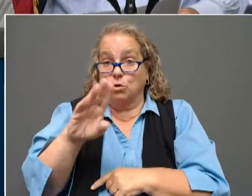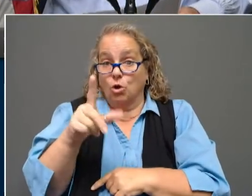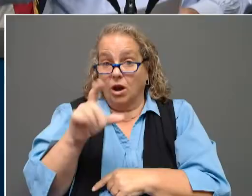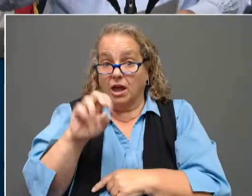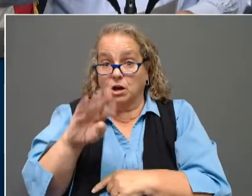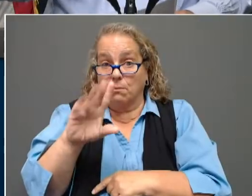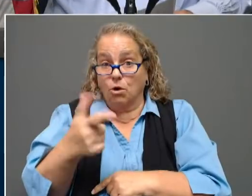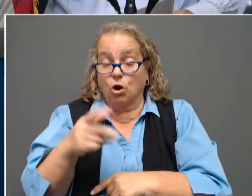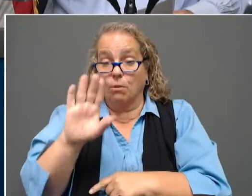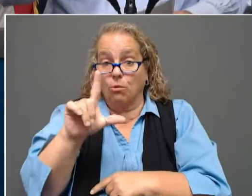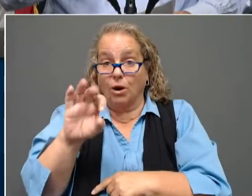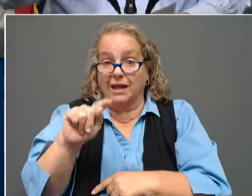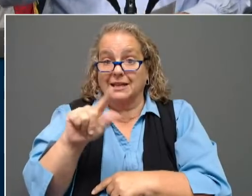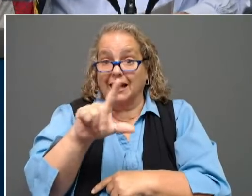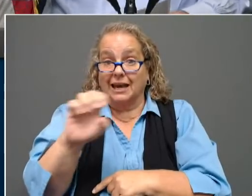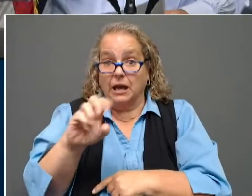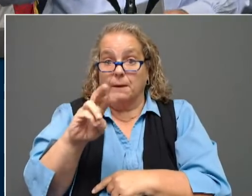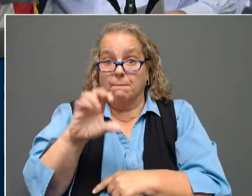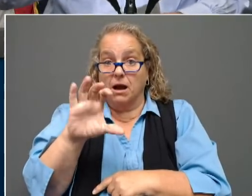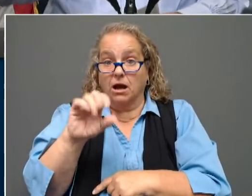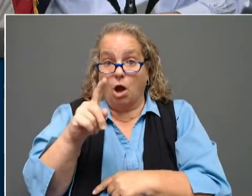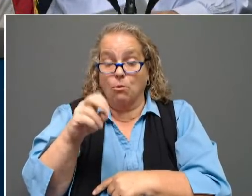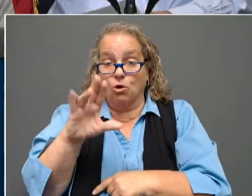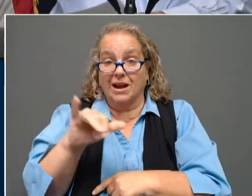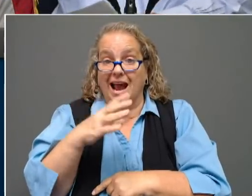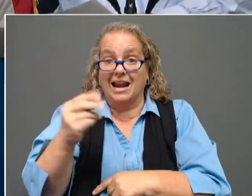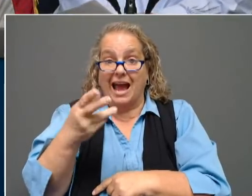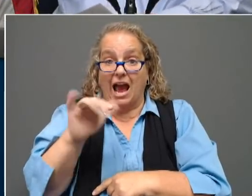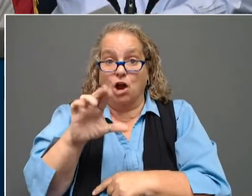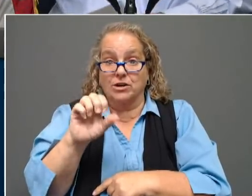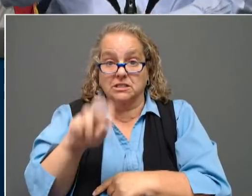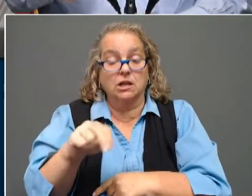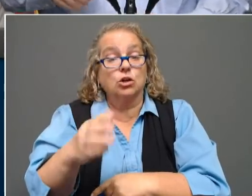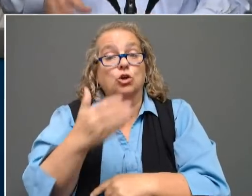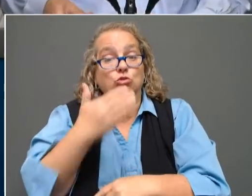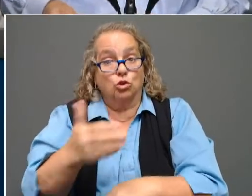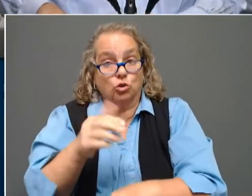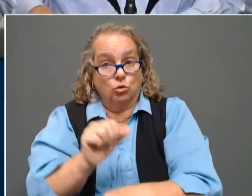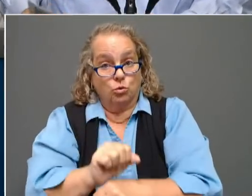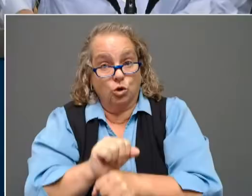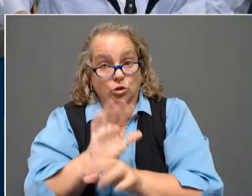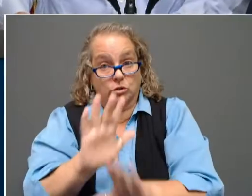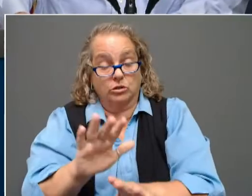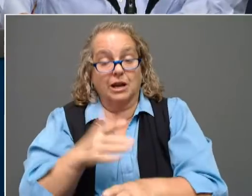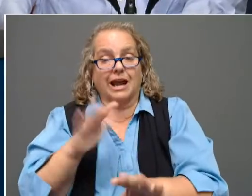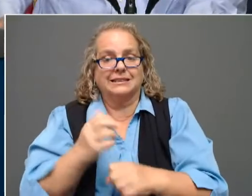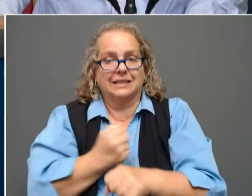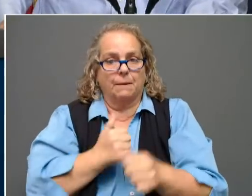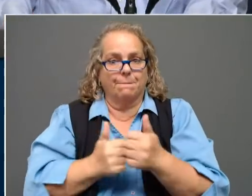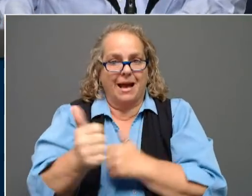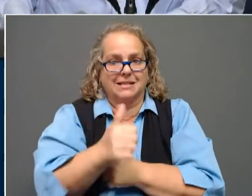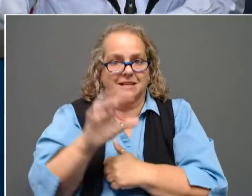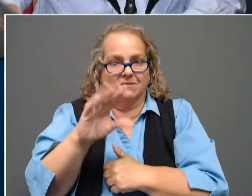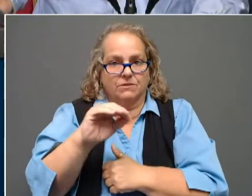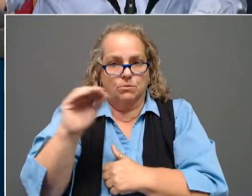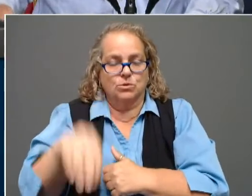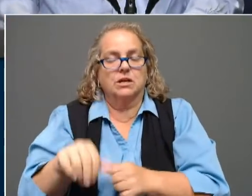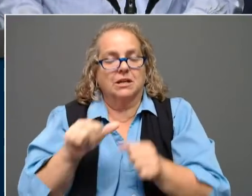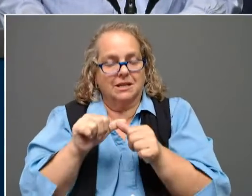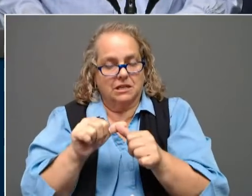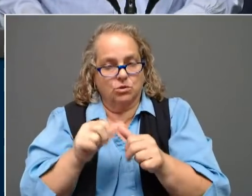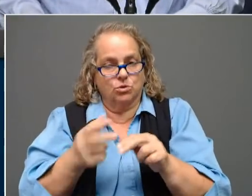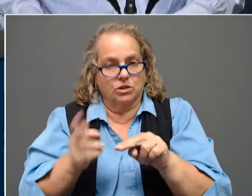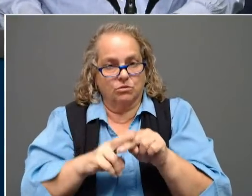Lee, Montgomery, and Harrison. Good work. Let's get past the 50% and let's keep going from